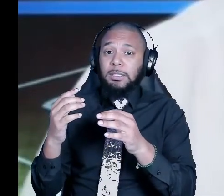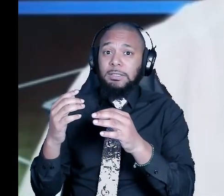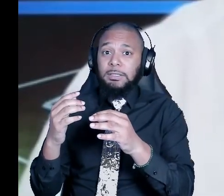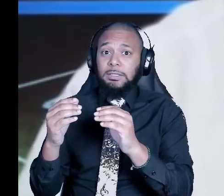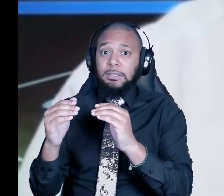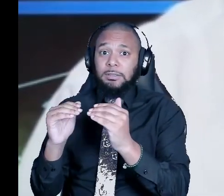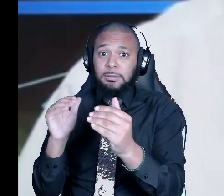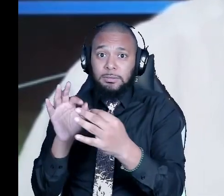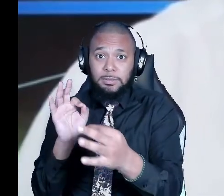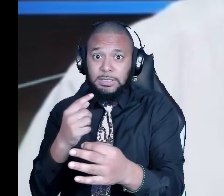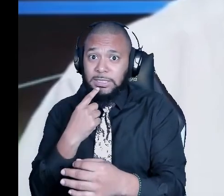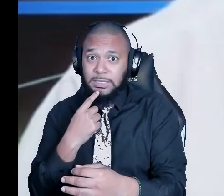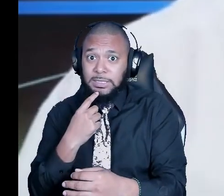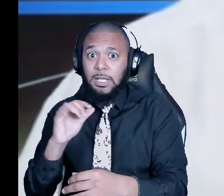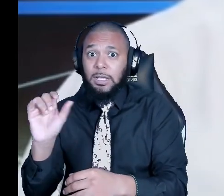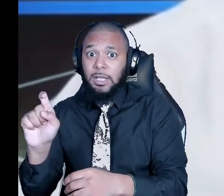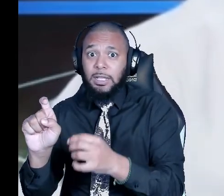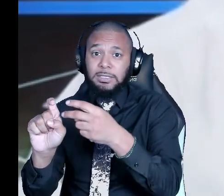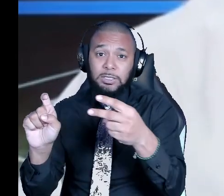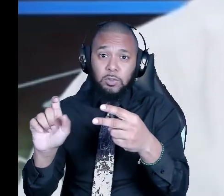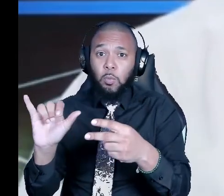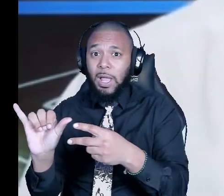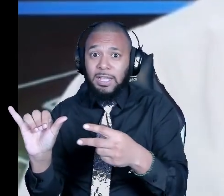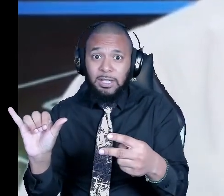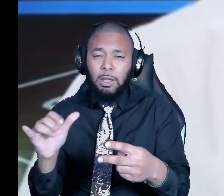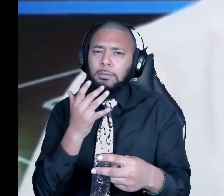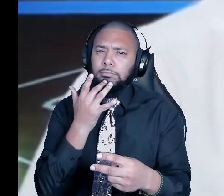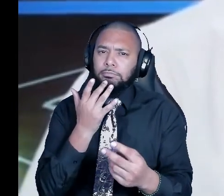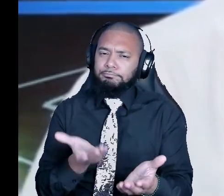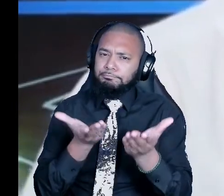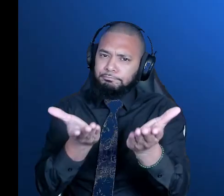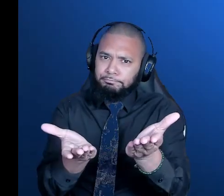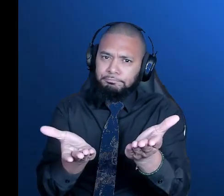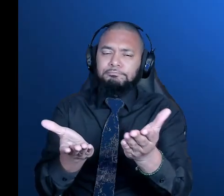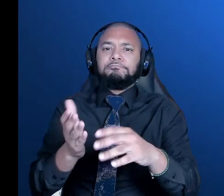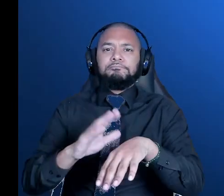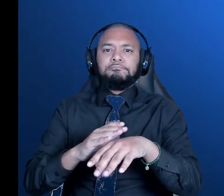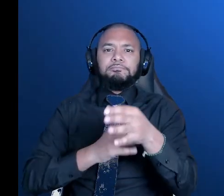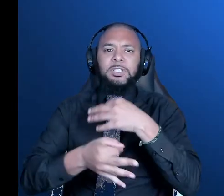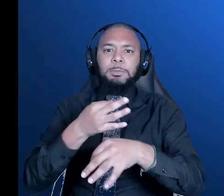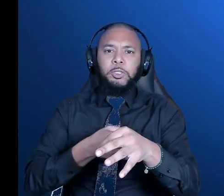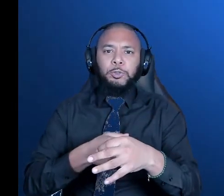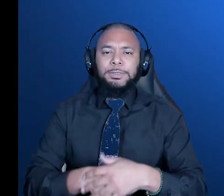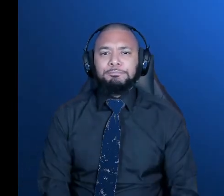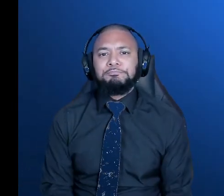or x equals, I would definitely use the substitution method.